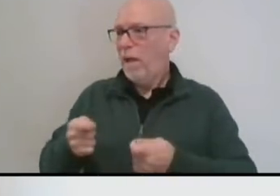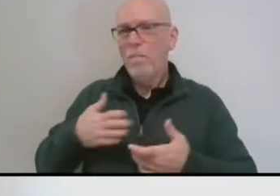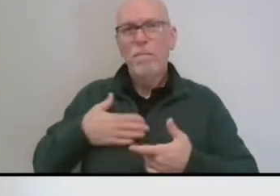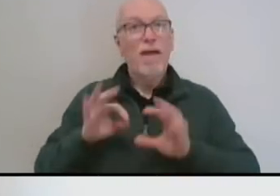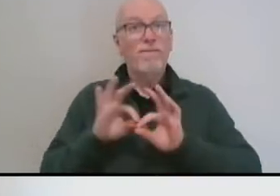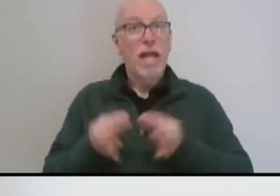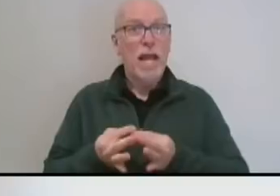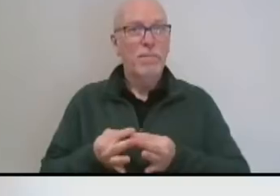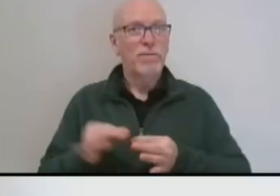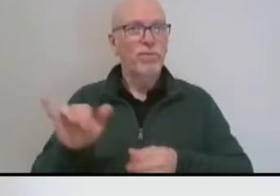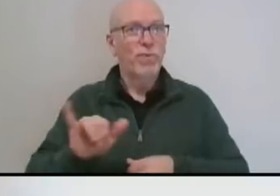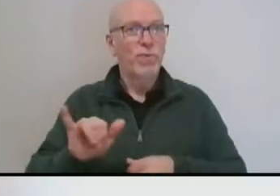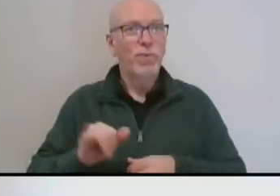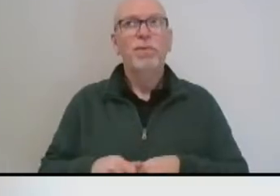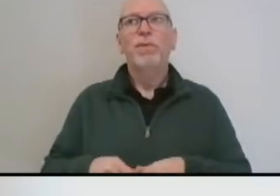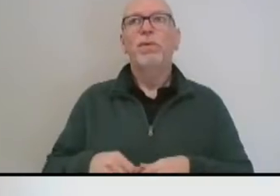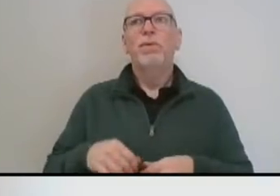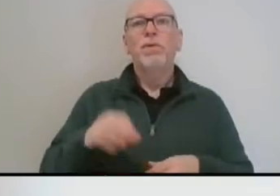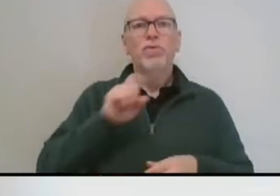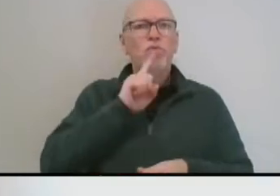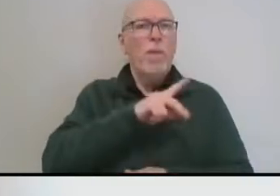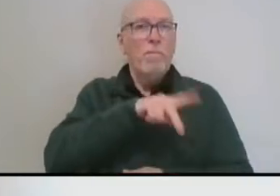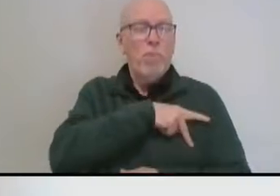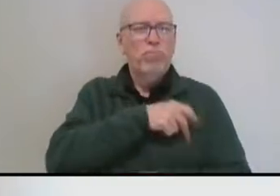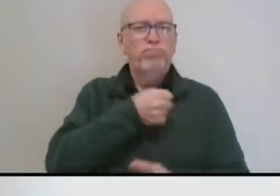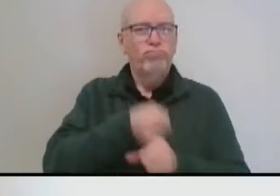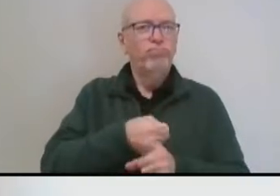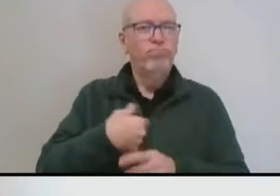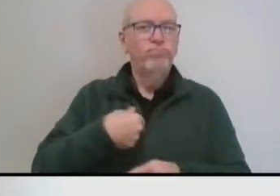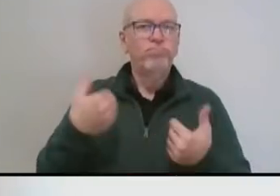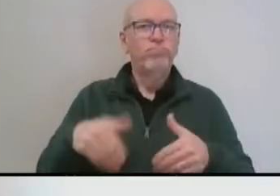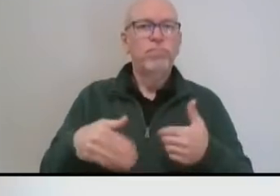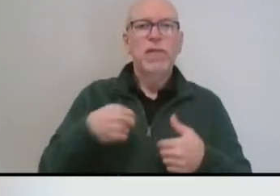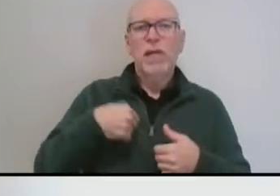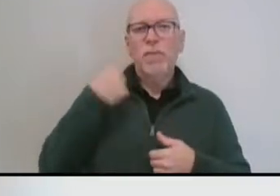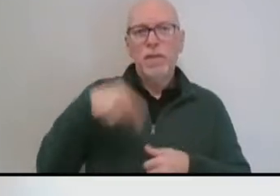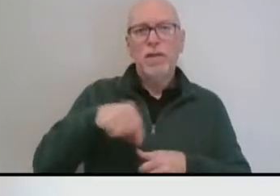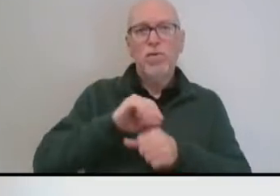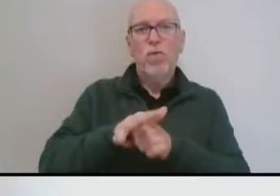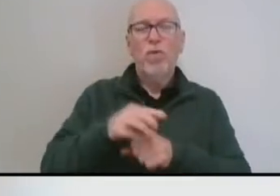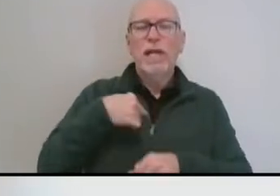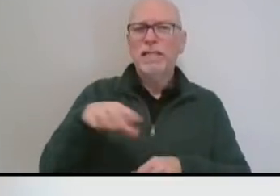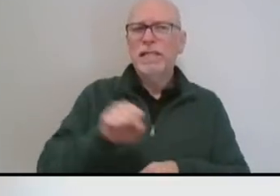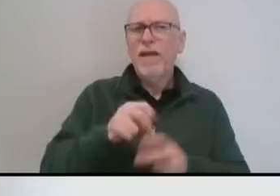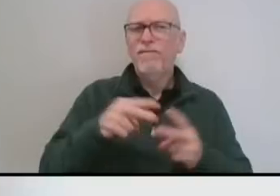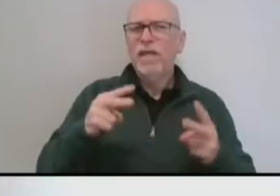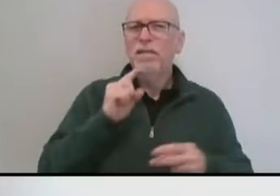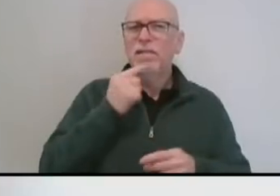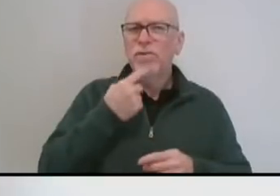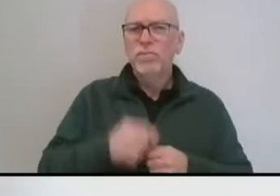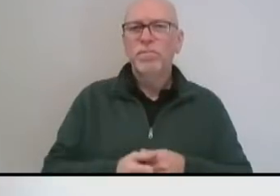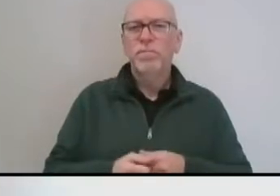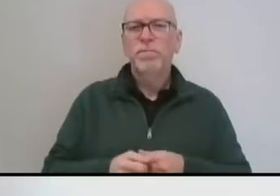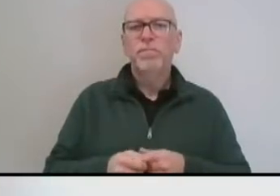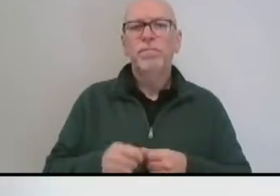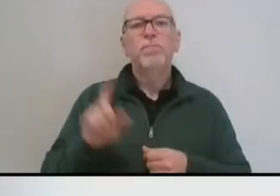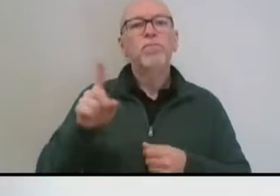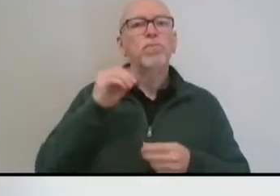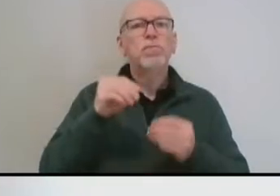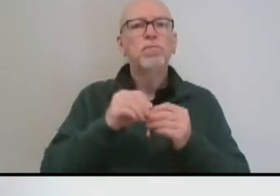response. So it's really personal to me, and I take this COVID very seriously. Whereas there's been